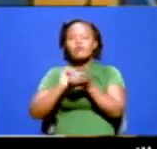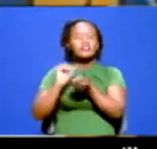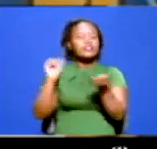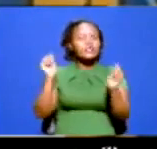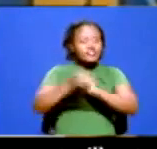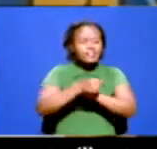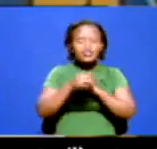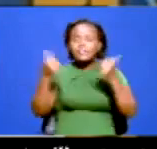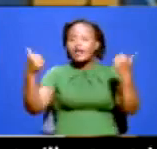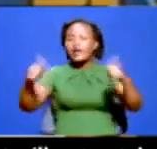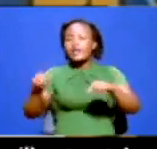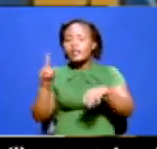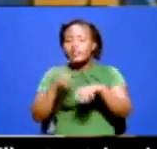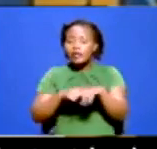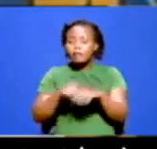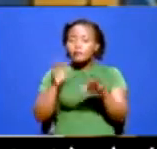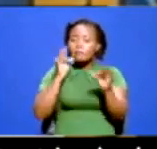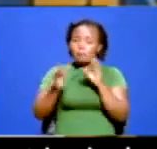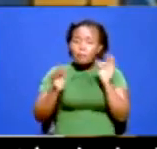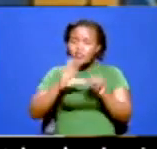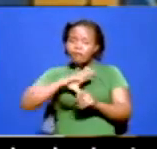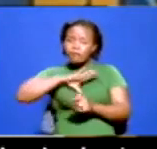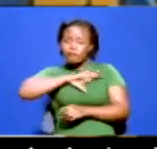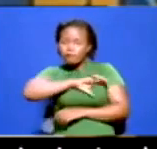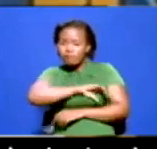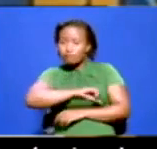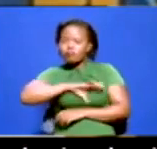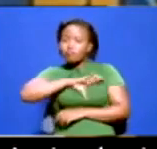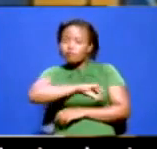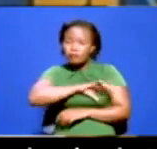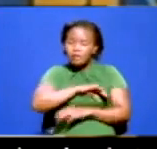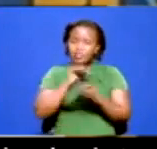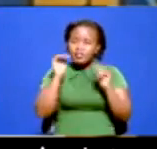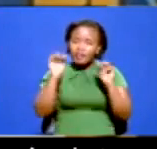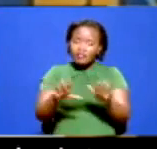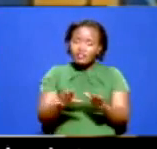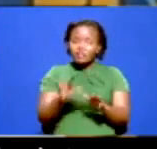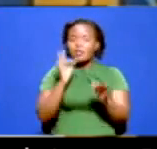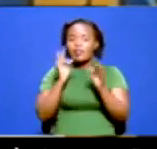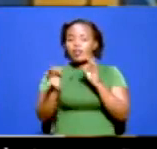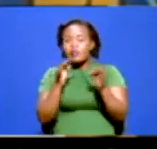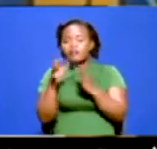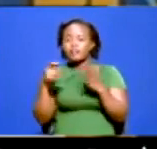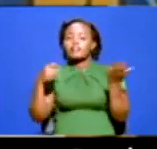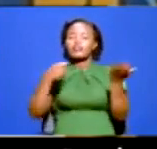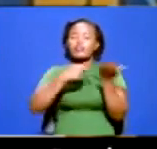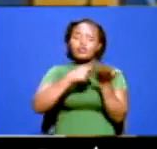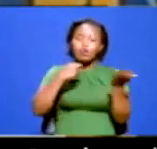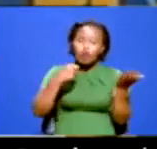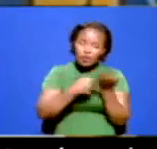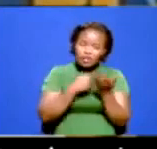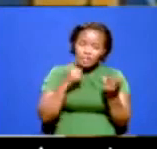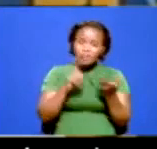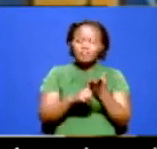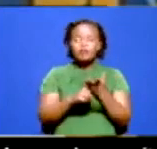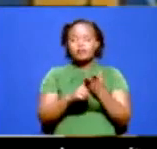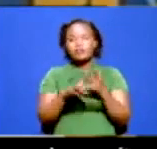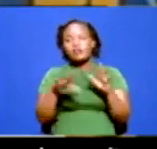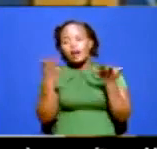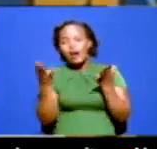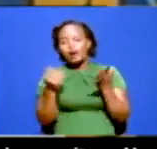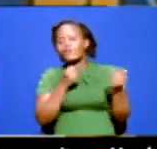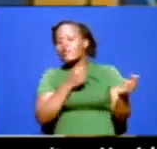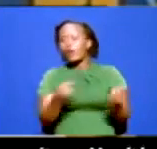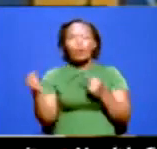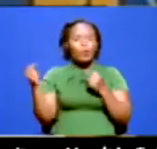keep up with the changes that are taking place in the environment, whether you're talking about technology, whether you're talking about doctrine in war fighting, if